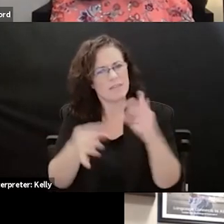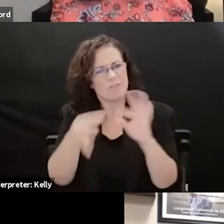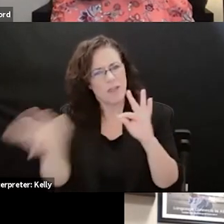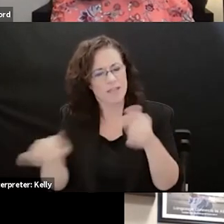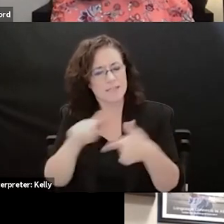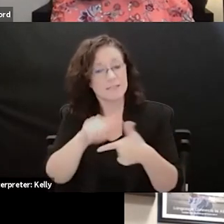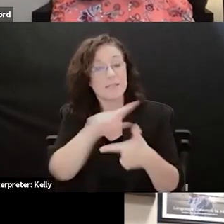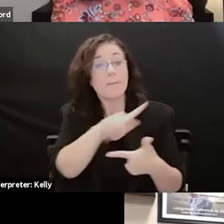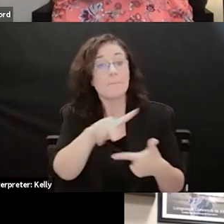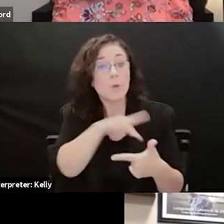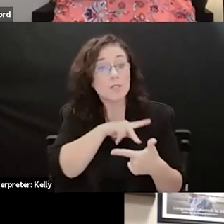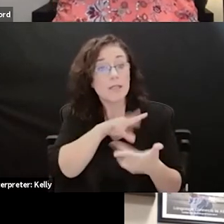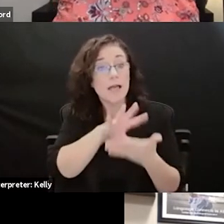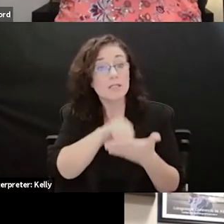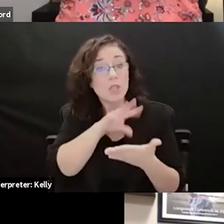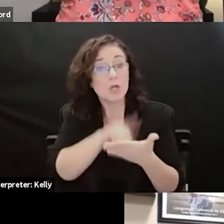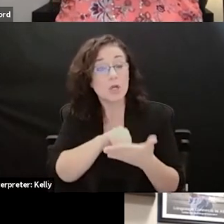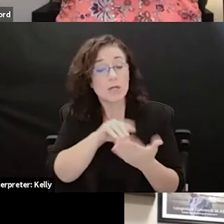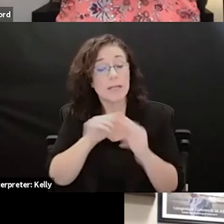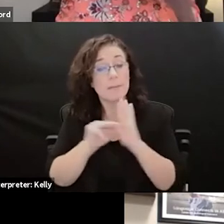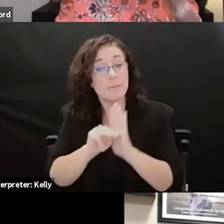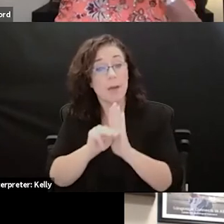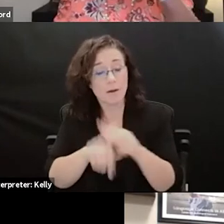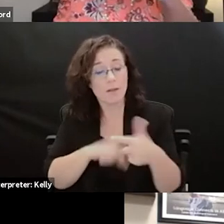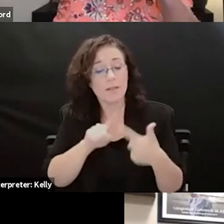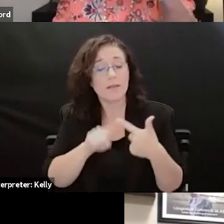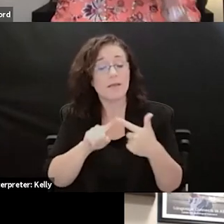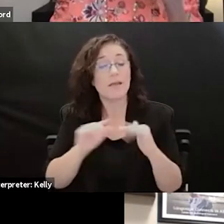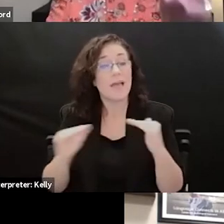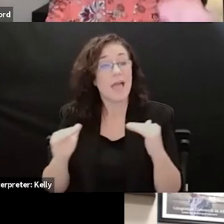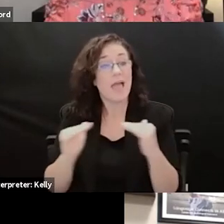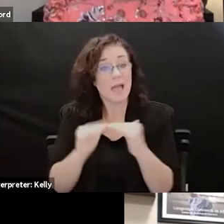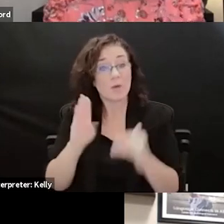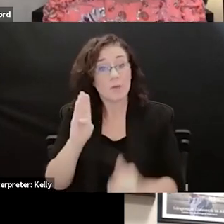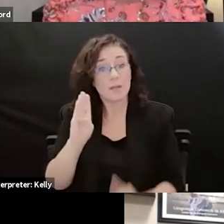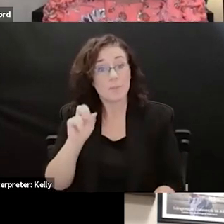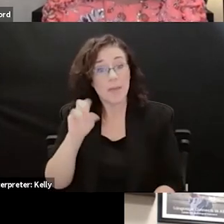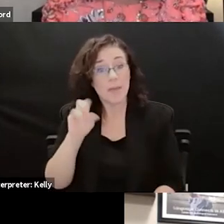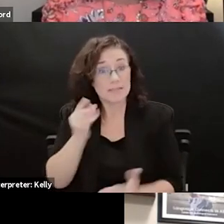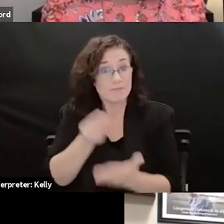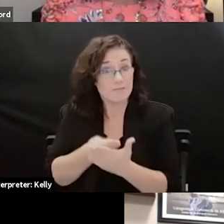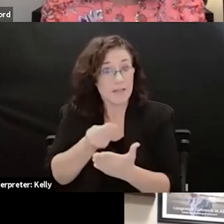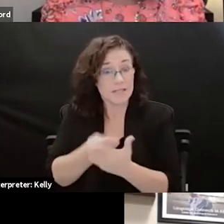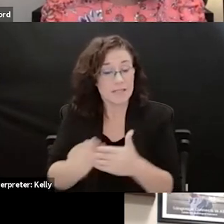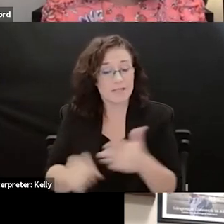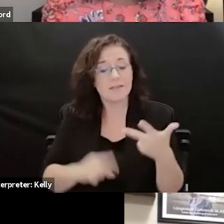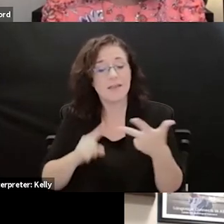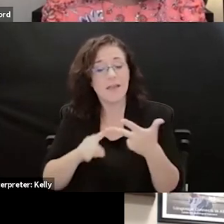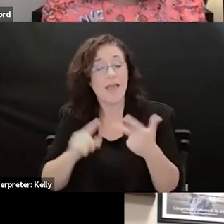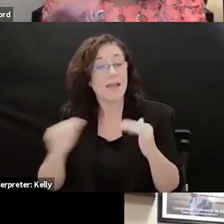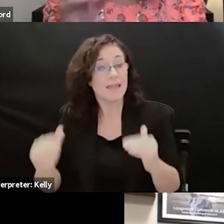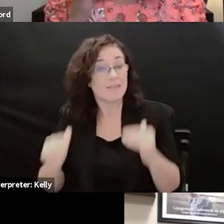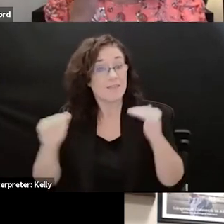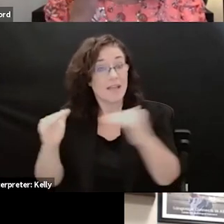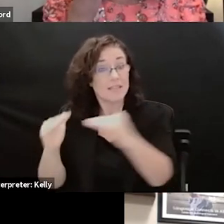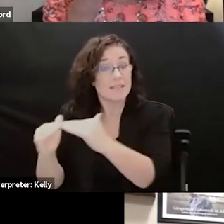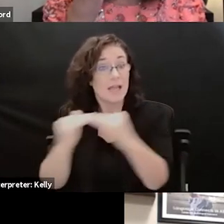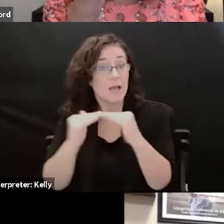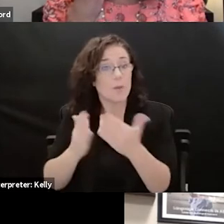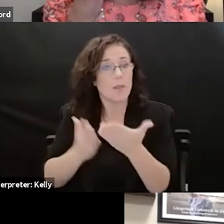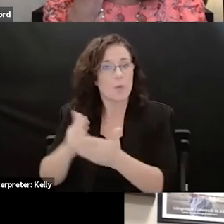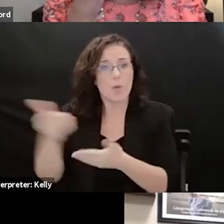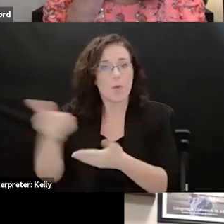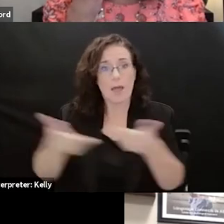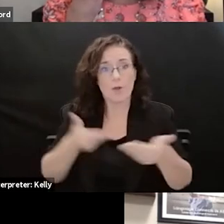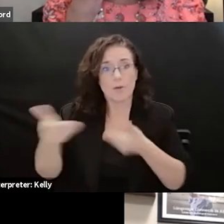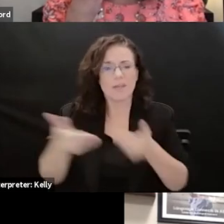models an equity-based funding model and advancing equity through hiring practices these are so critical to